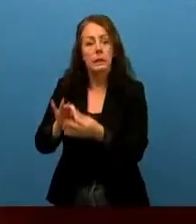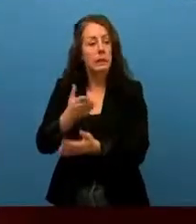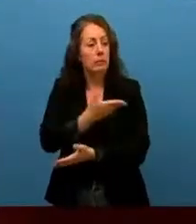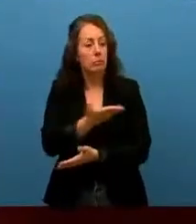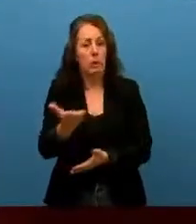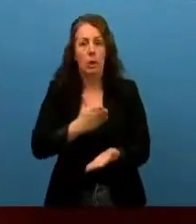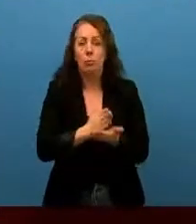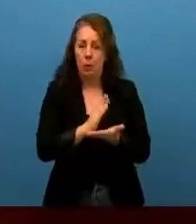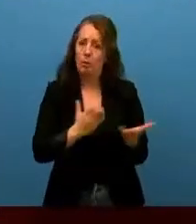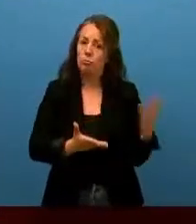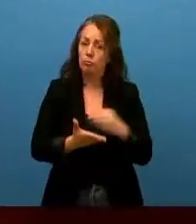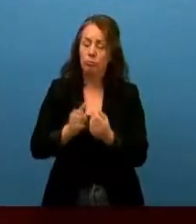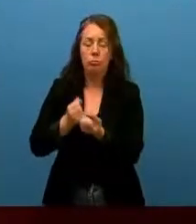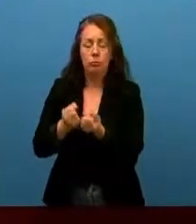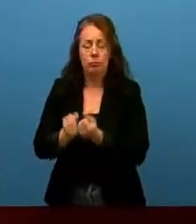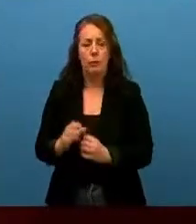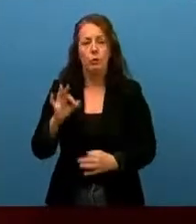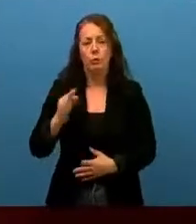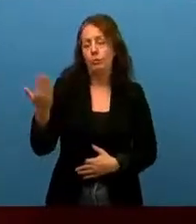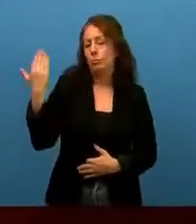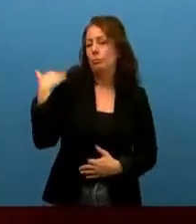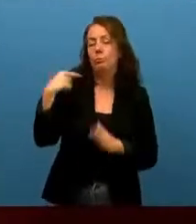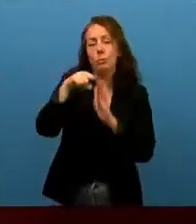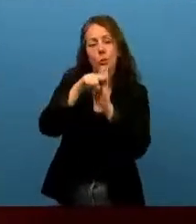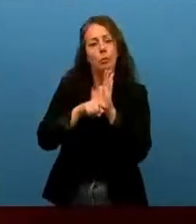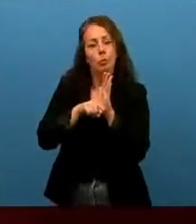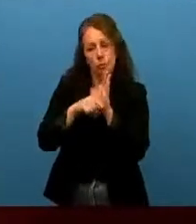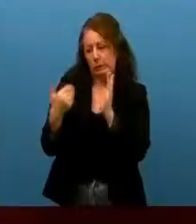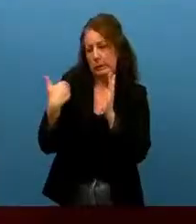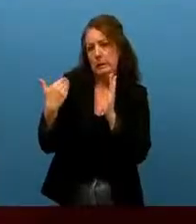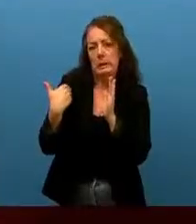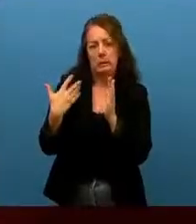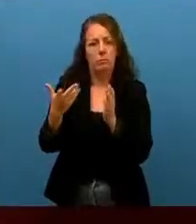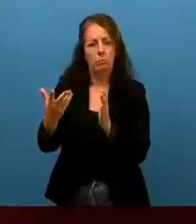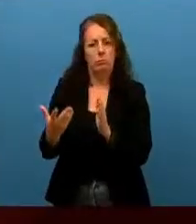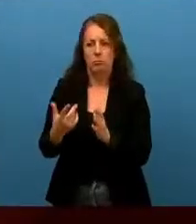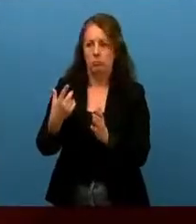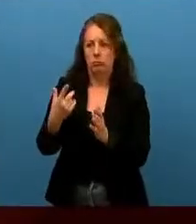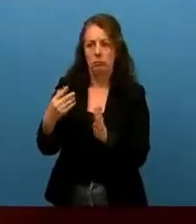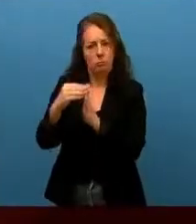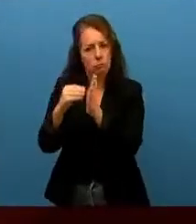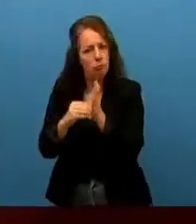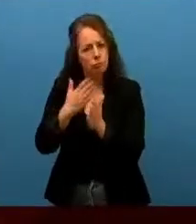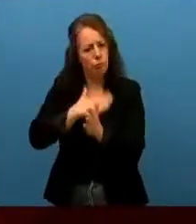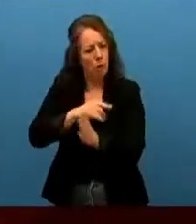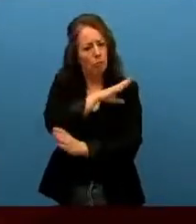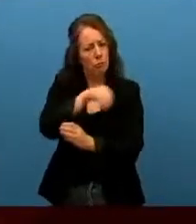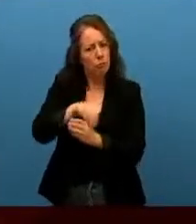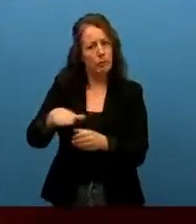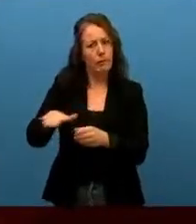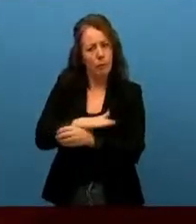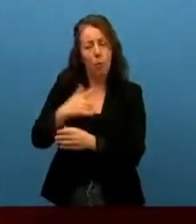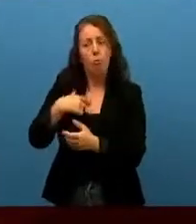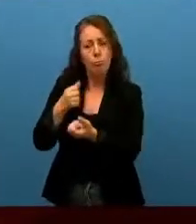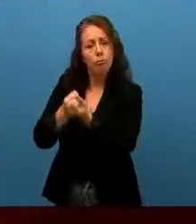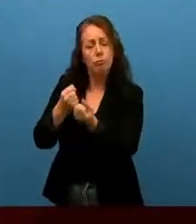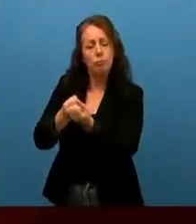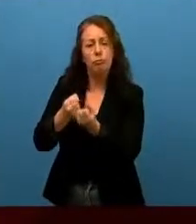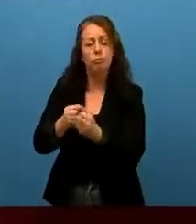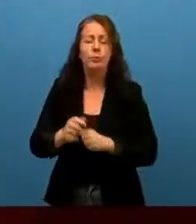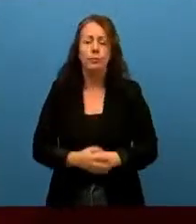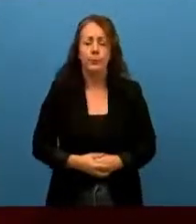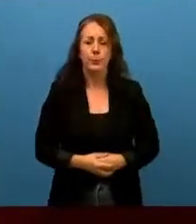measures taken by this Council to enhance the participation of Indigenous people in its plenary debates. Indigenous